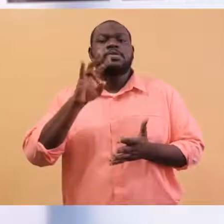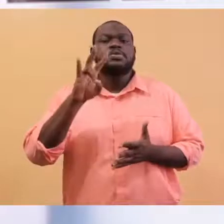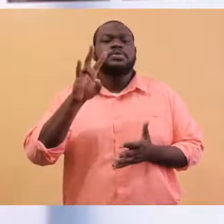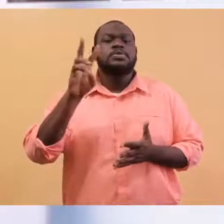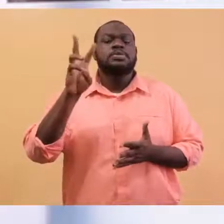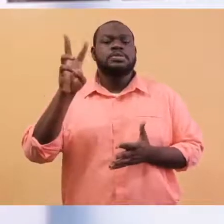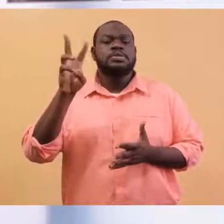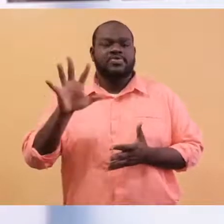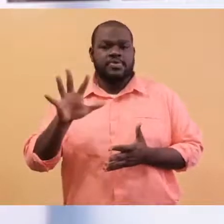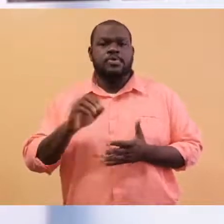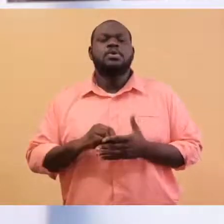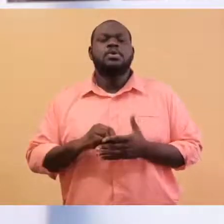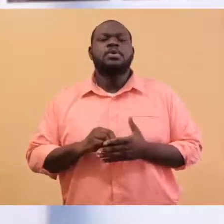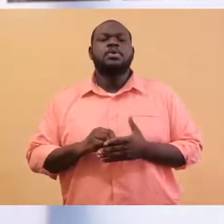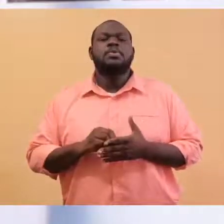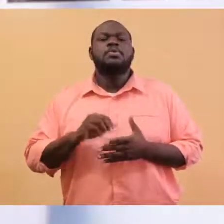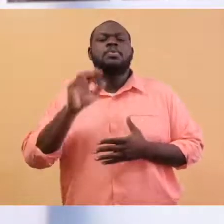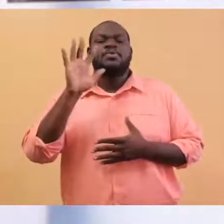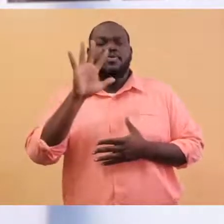12,552,765. with